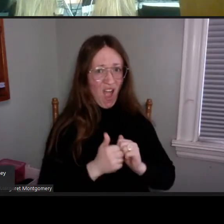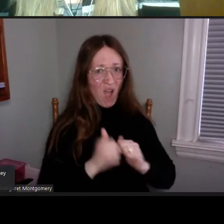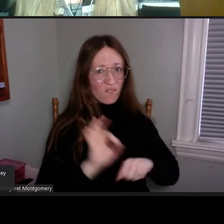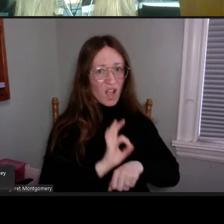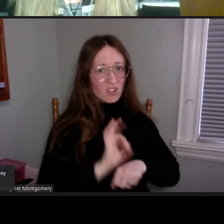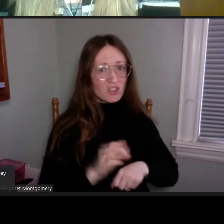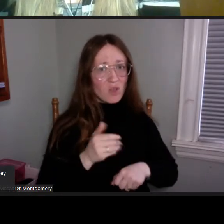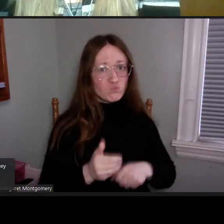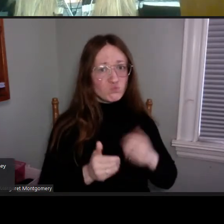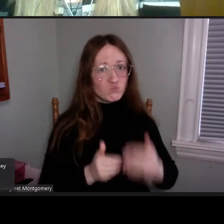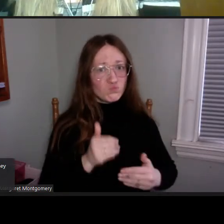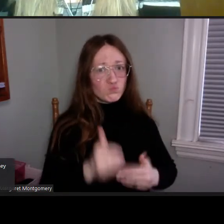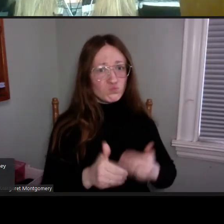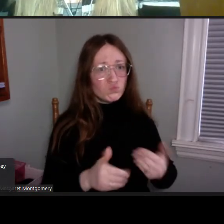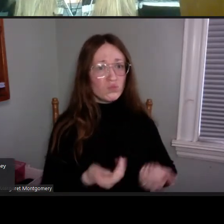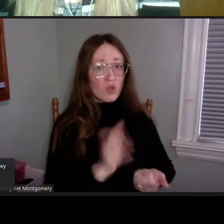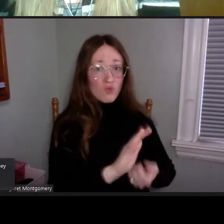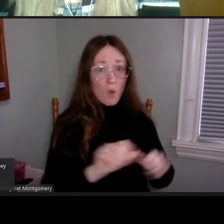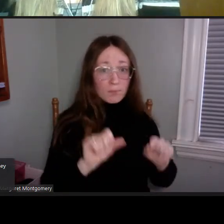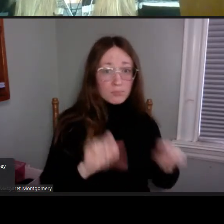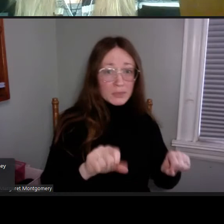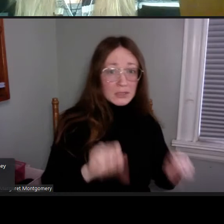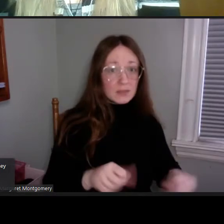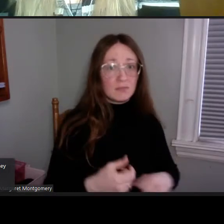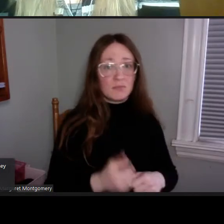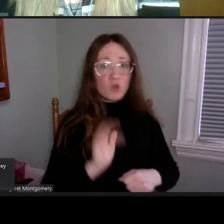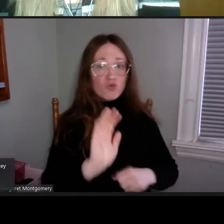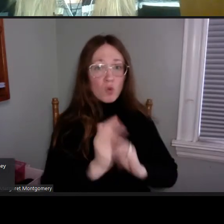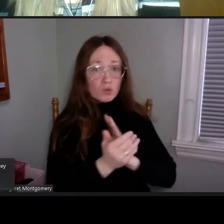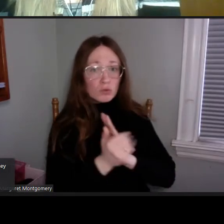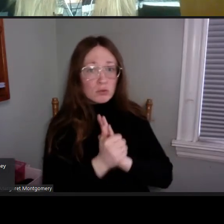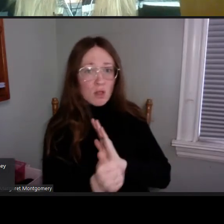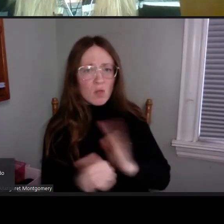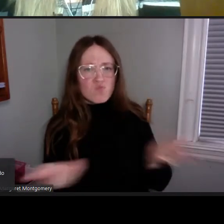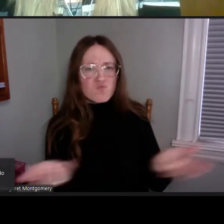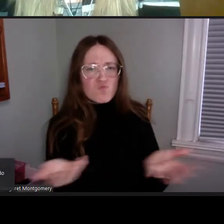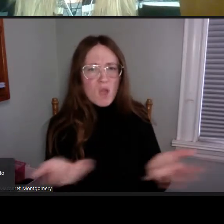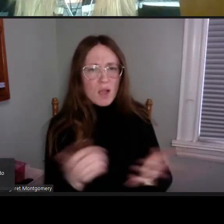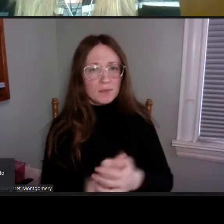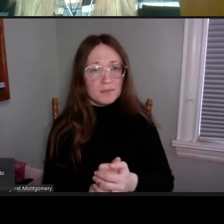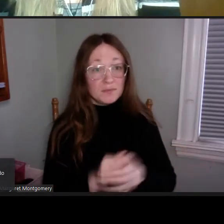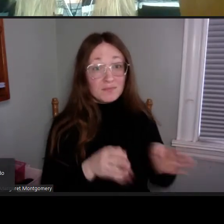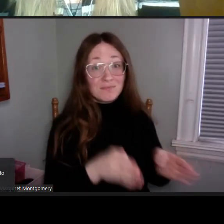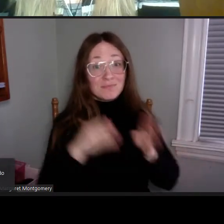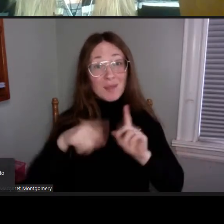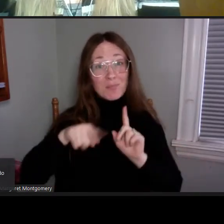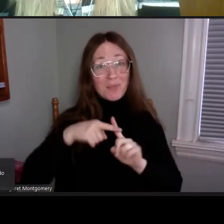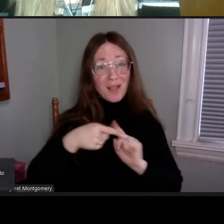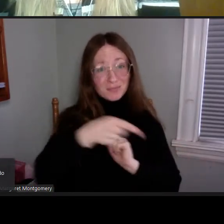far as their abilities and their skills, and especially what do they want to do? What do they